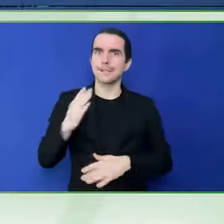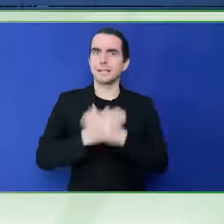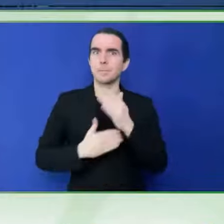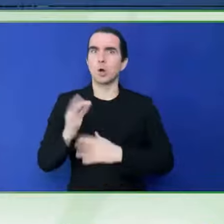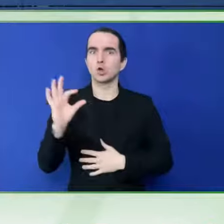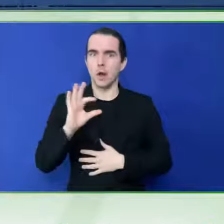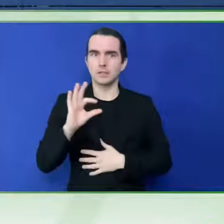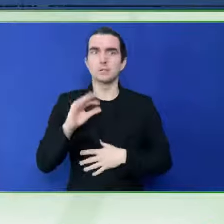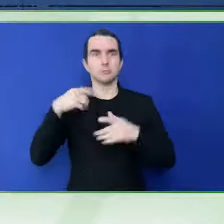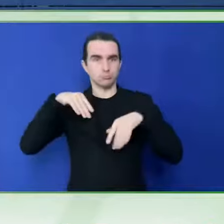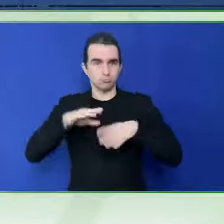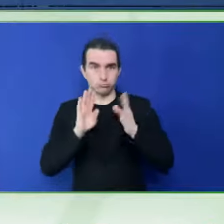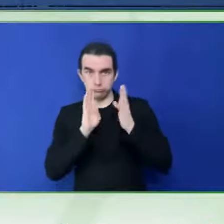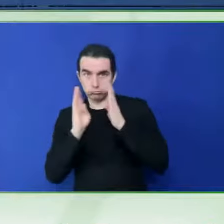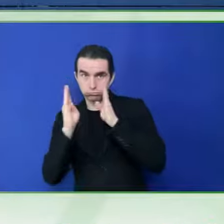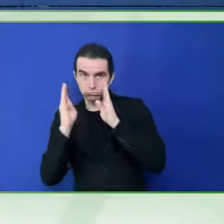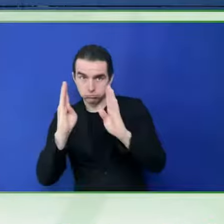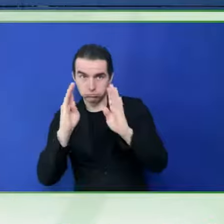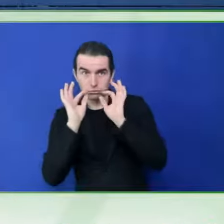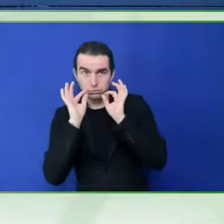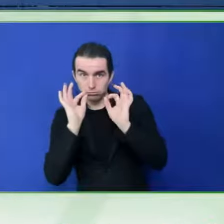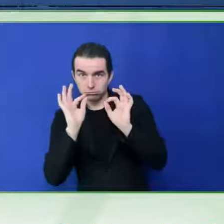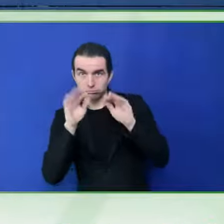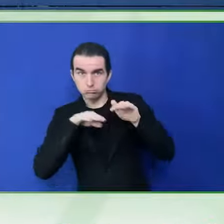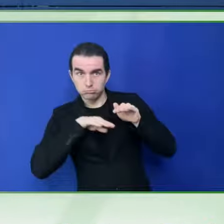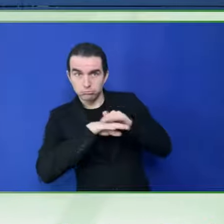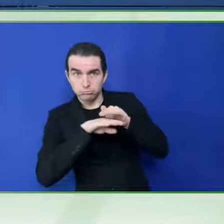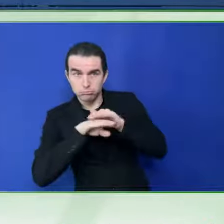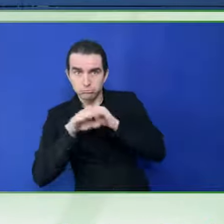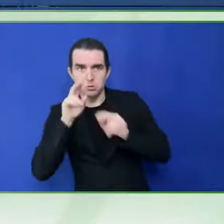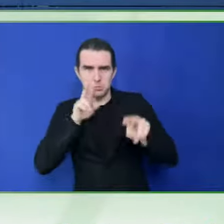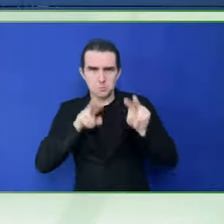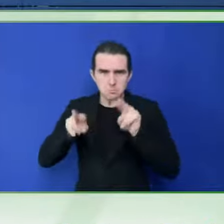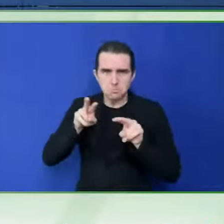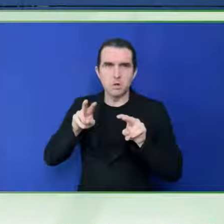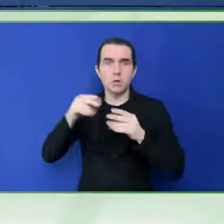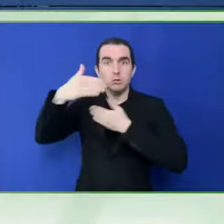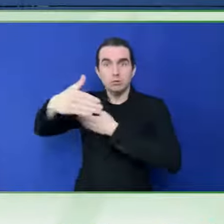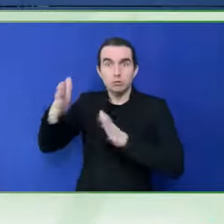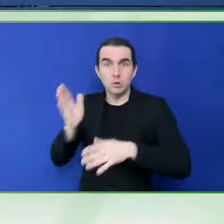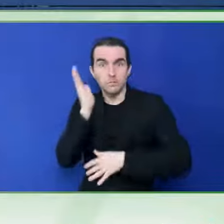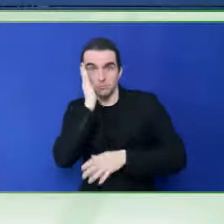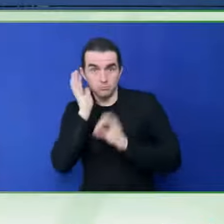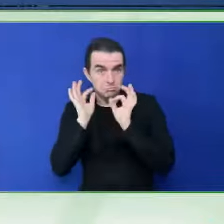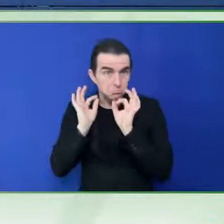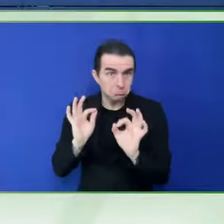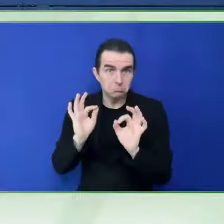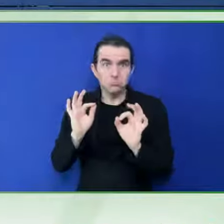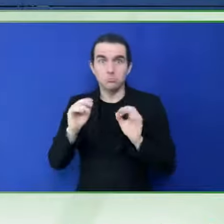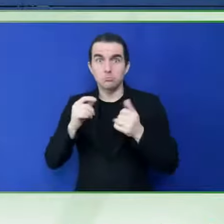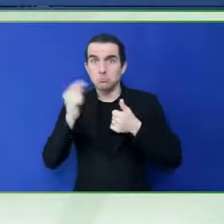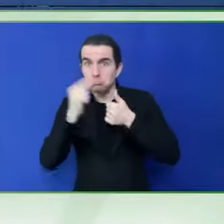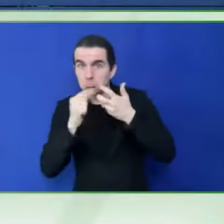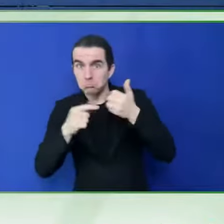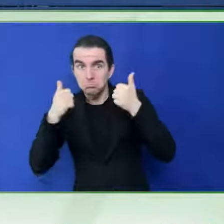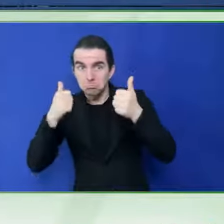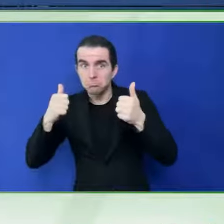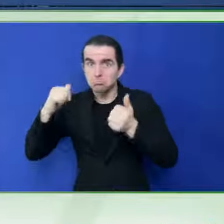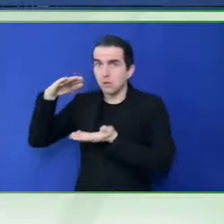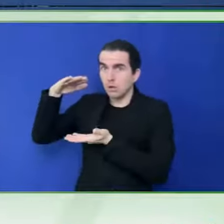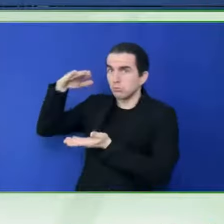And we'll also look at what facilities they provided, for example, an alarm that goes under your pillow if there's a